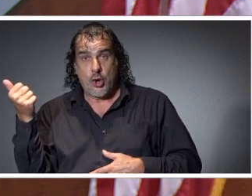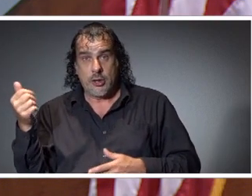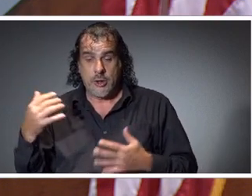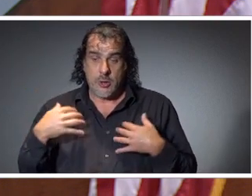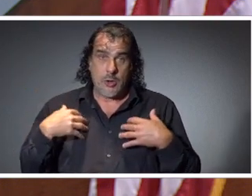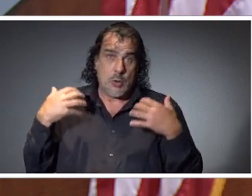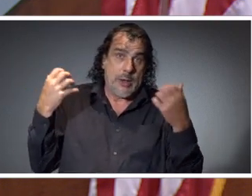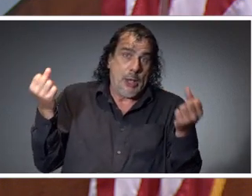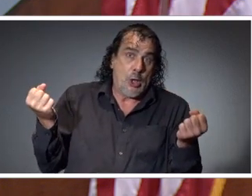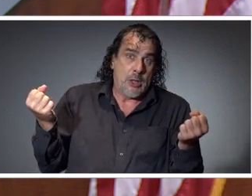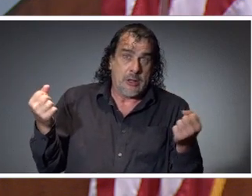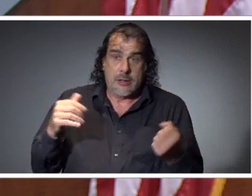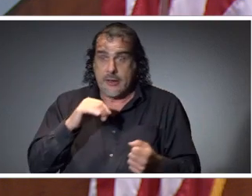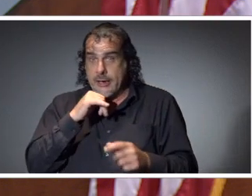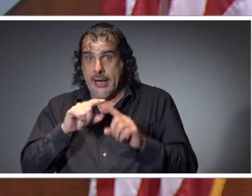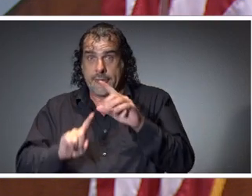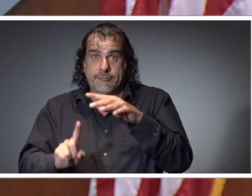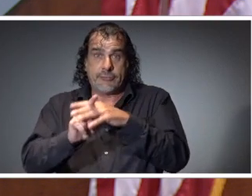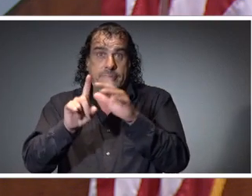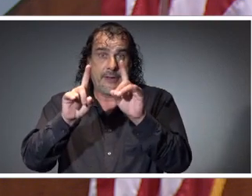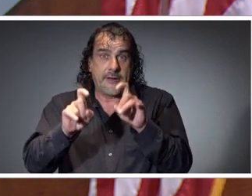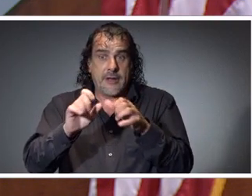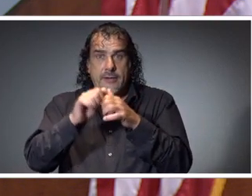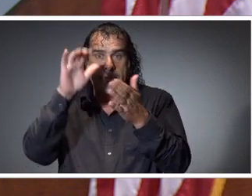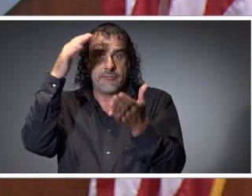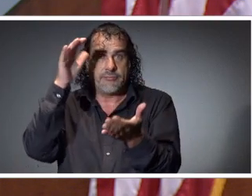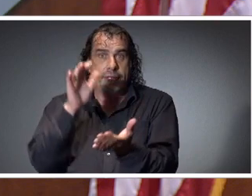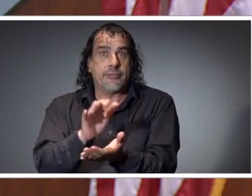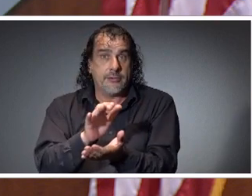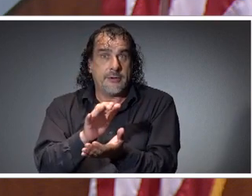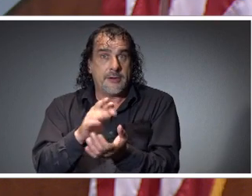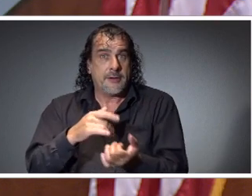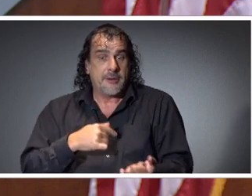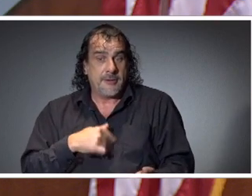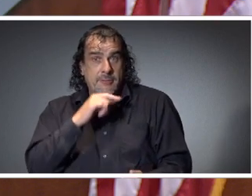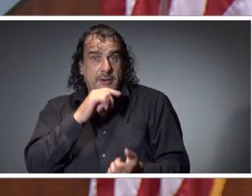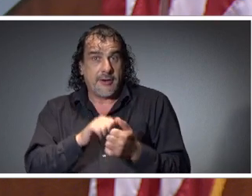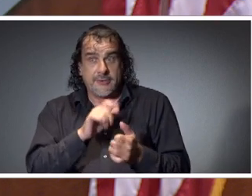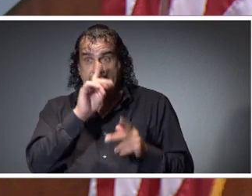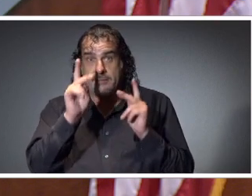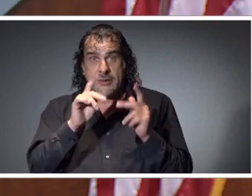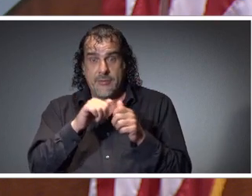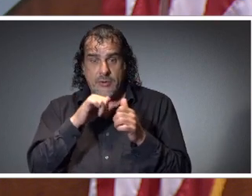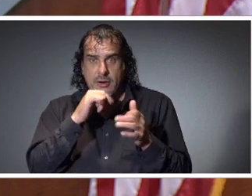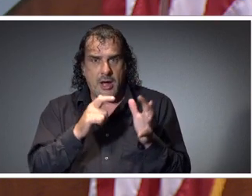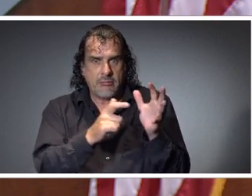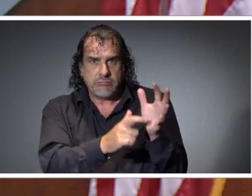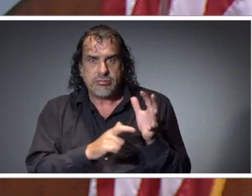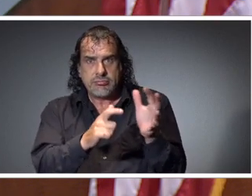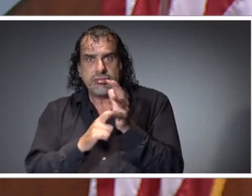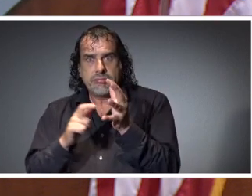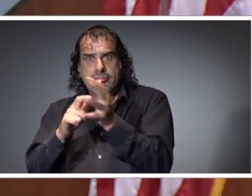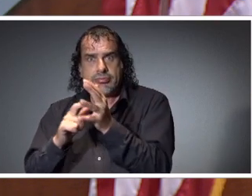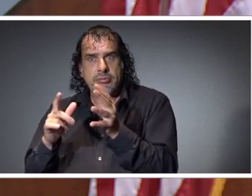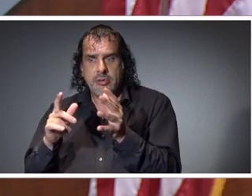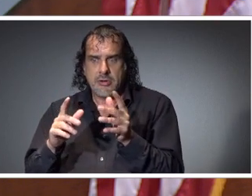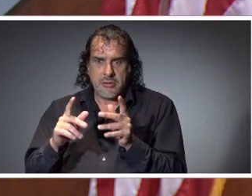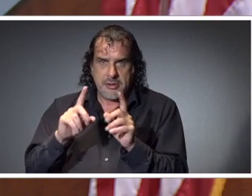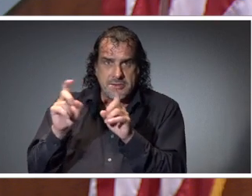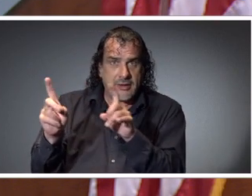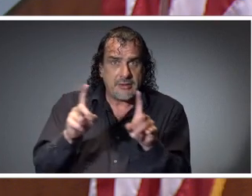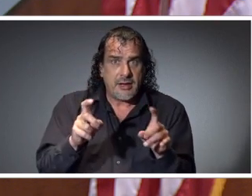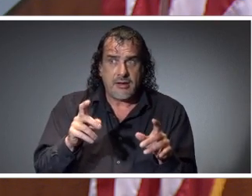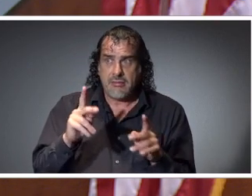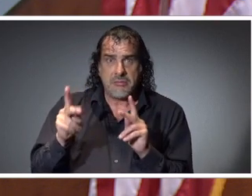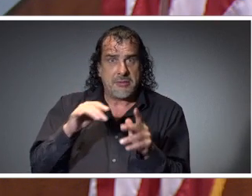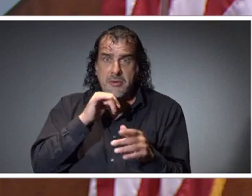they're not going to get tests, testing comes down because we're not seeing mandatory testing in a lot of facilities throughout our